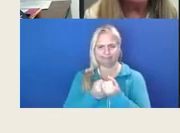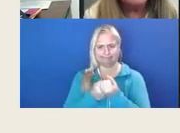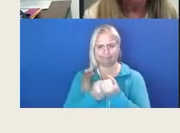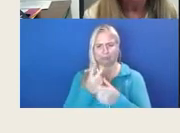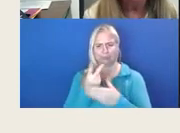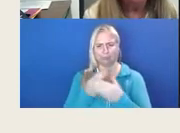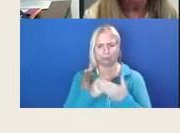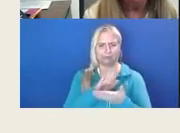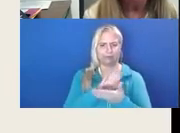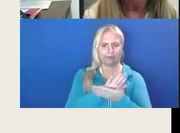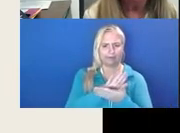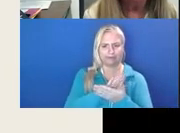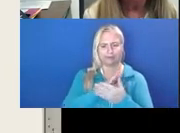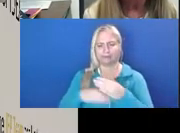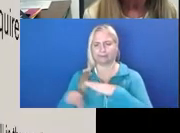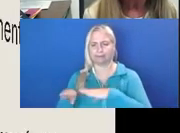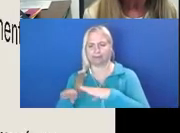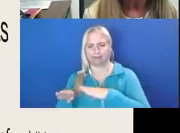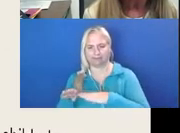academic and behavioral.